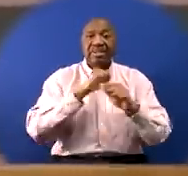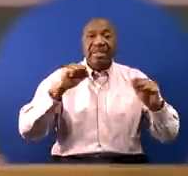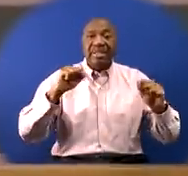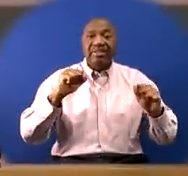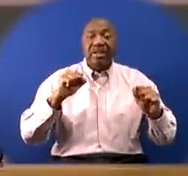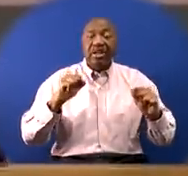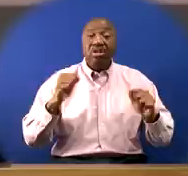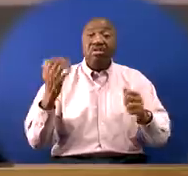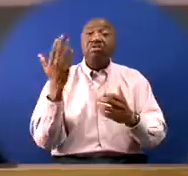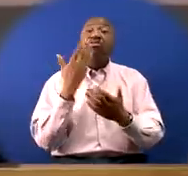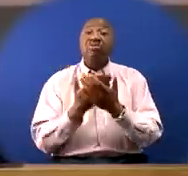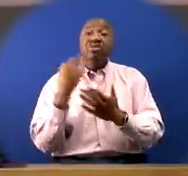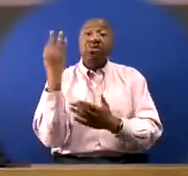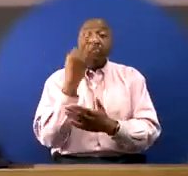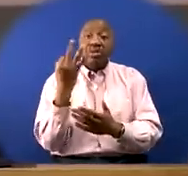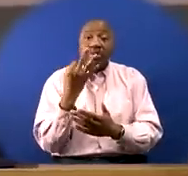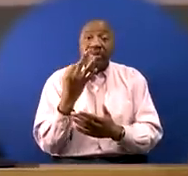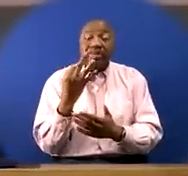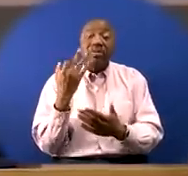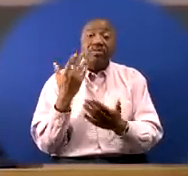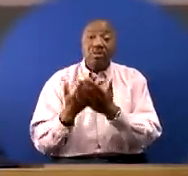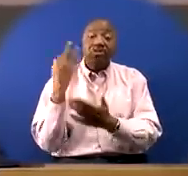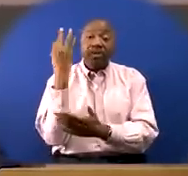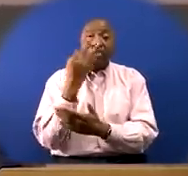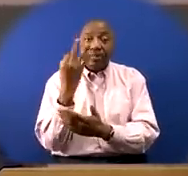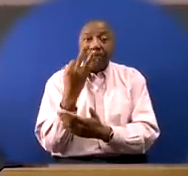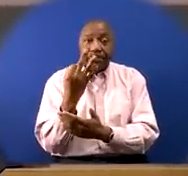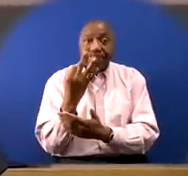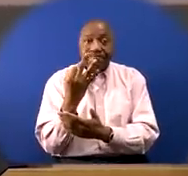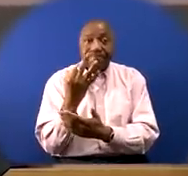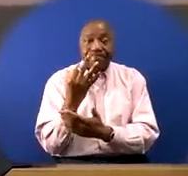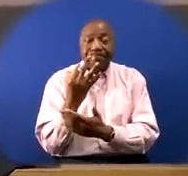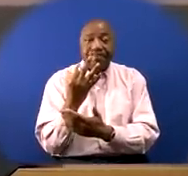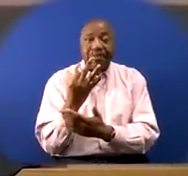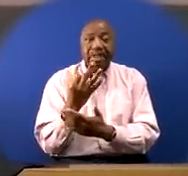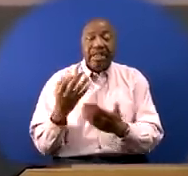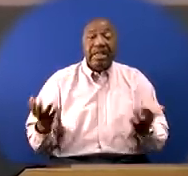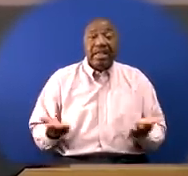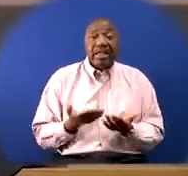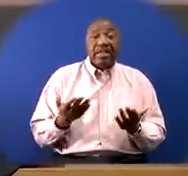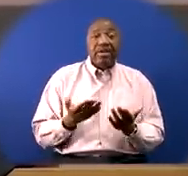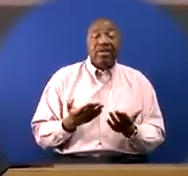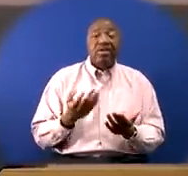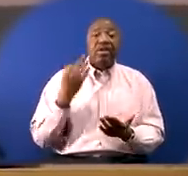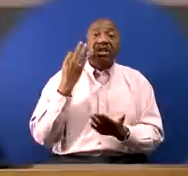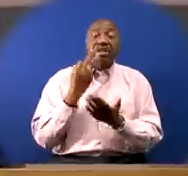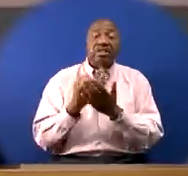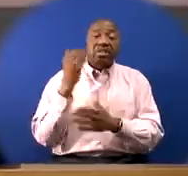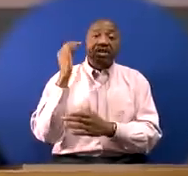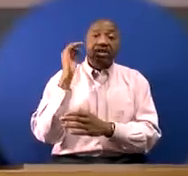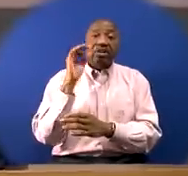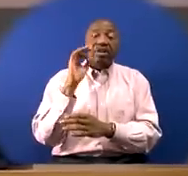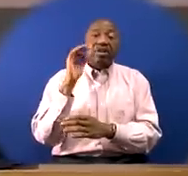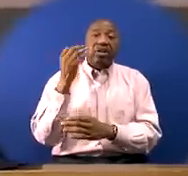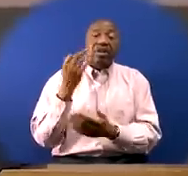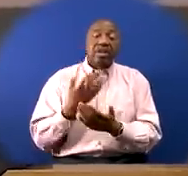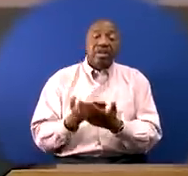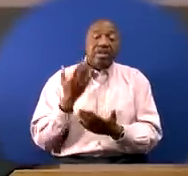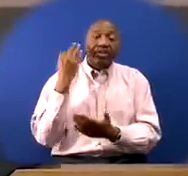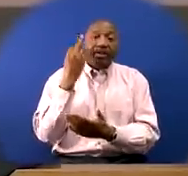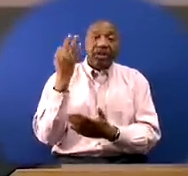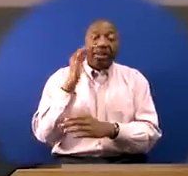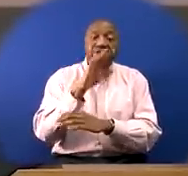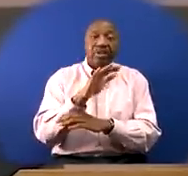Good Friday. On Good Friday. Here on this Good Friday afternoon, and you say, Pastor, I don't know Jesus